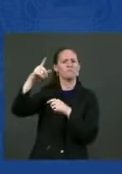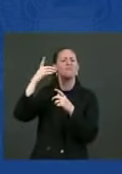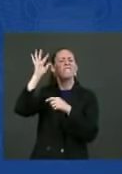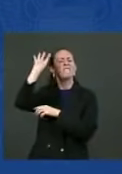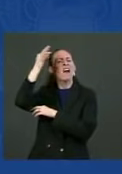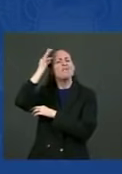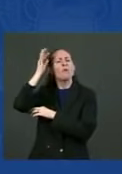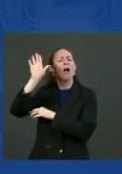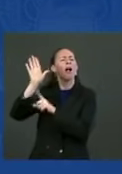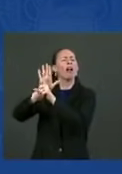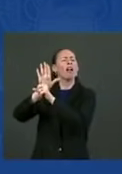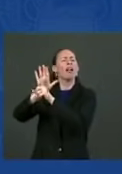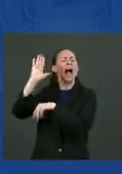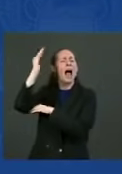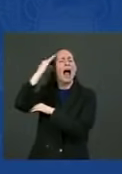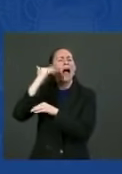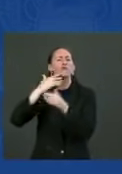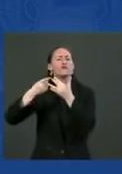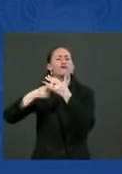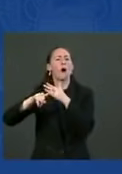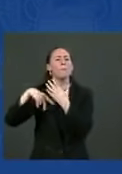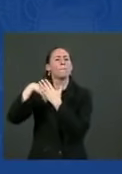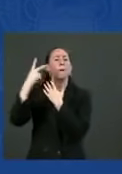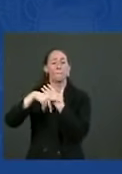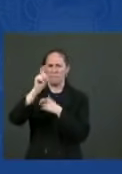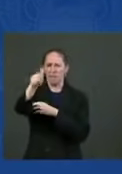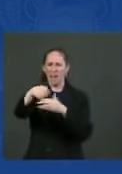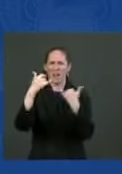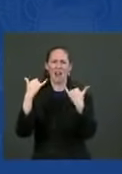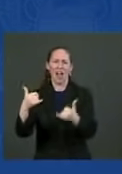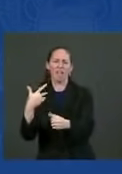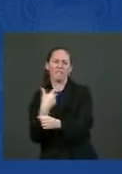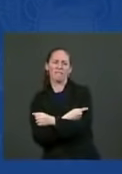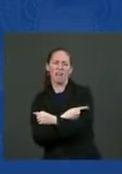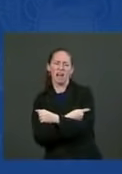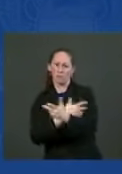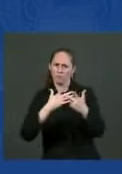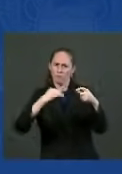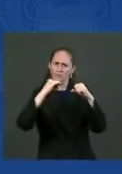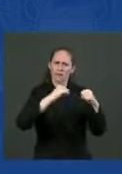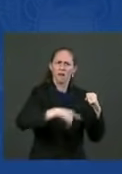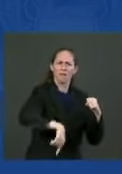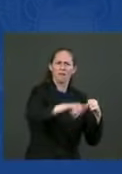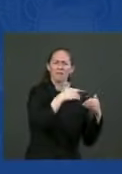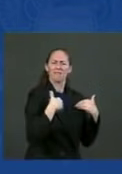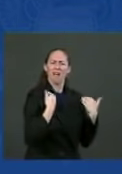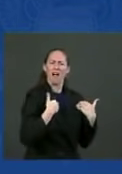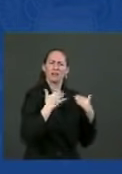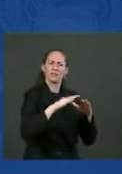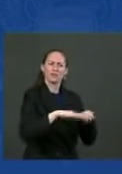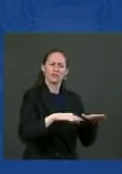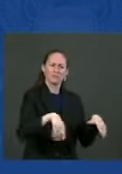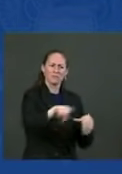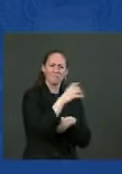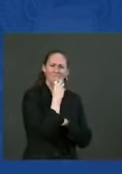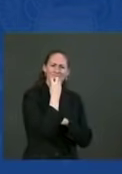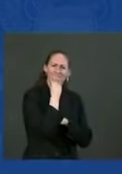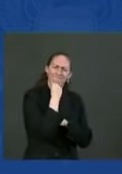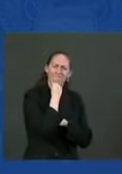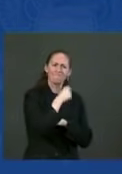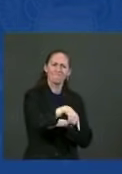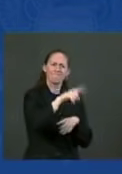programs, must be vaccinated as well to protect your youngest, our youngest, most precious Americans, and give parents the